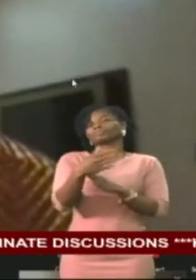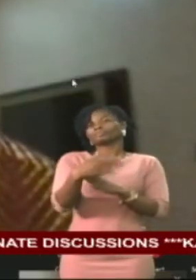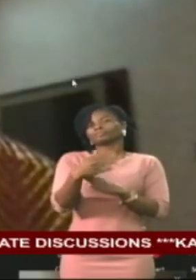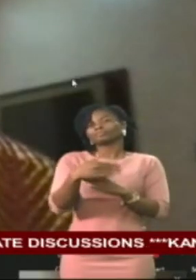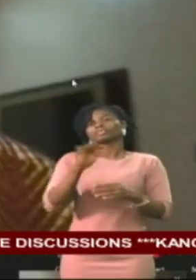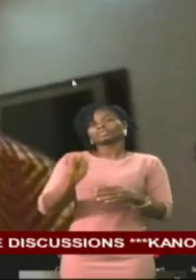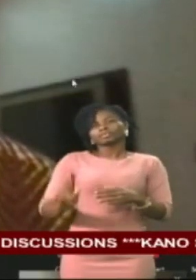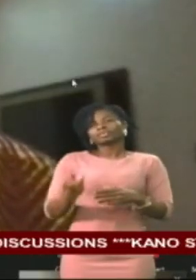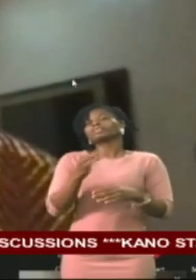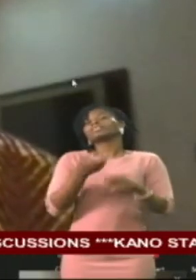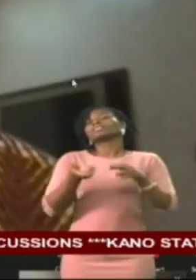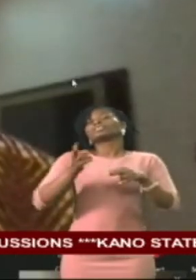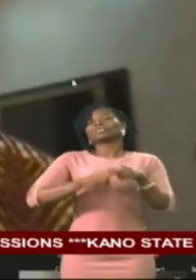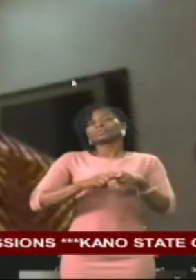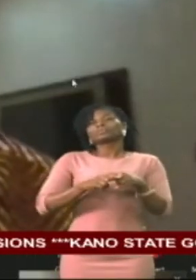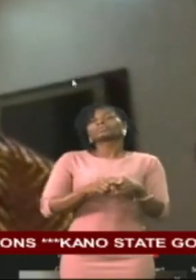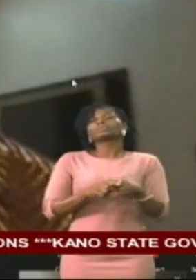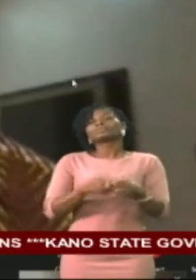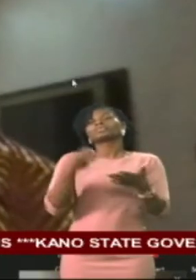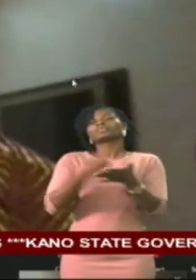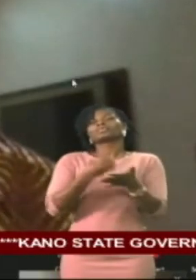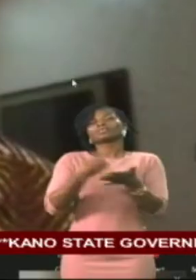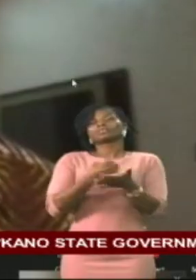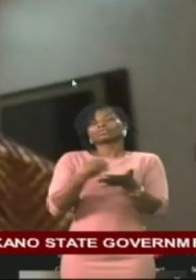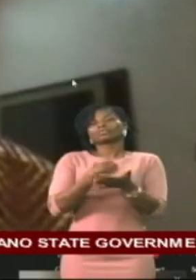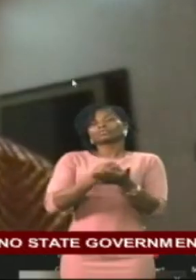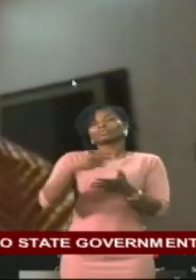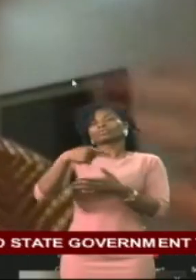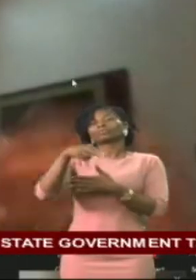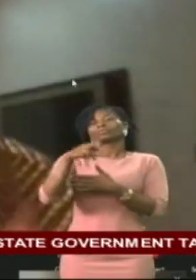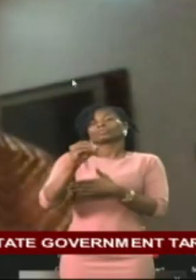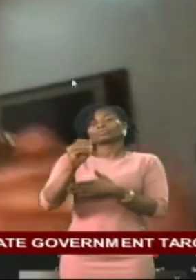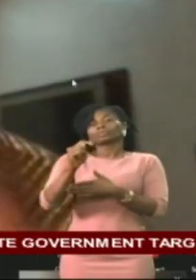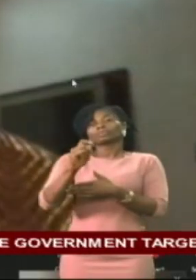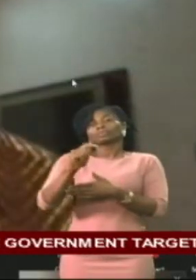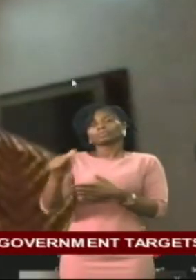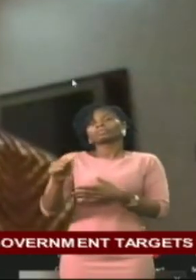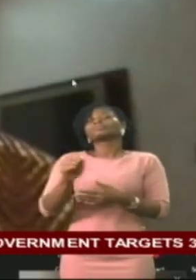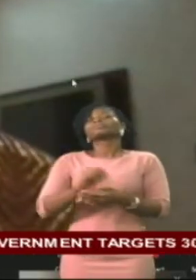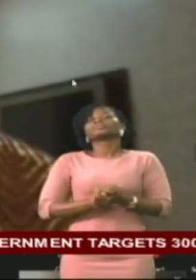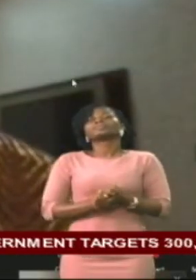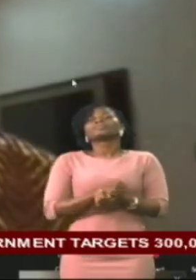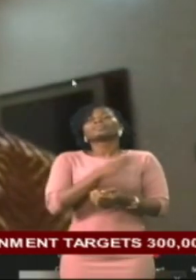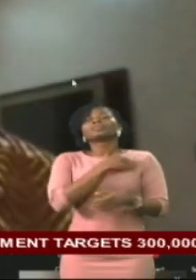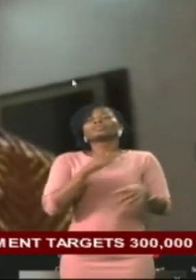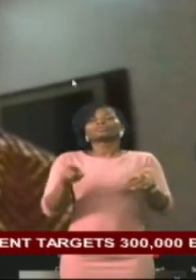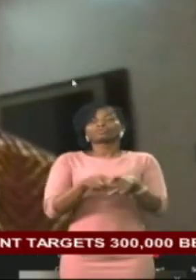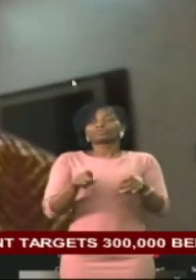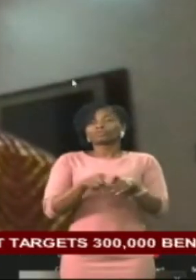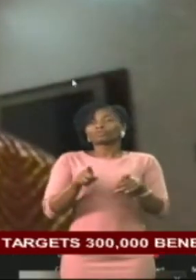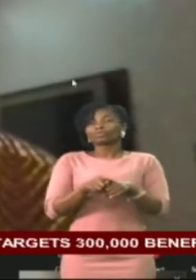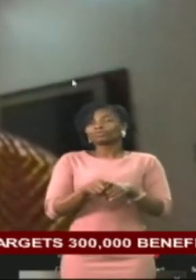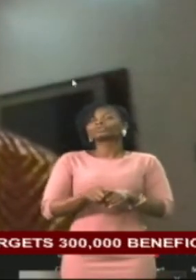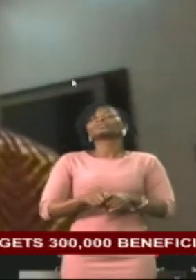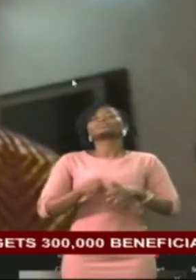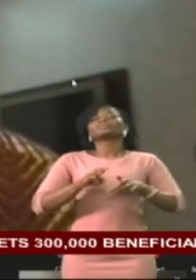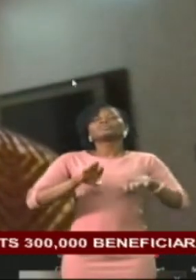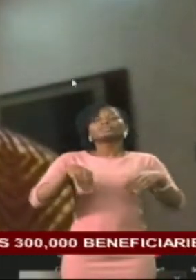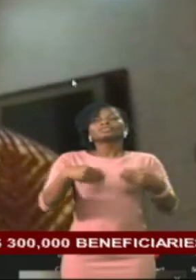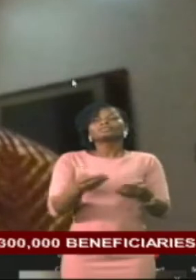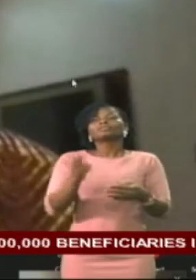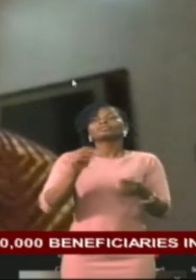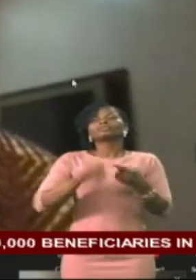of coastal communities, it would actually generate jobs for the people, and also fit into the traditional norms of protection